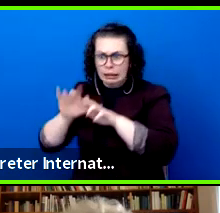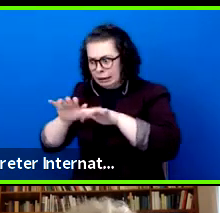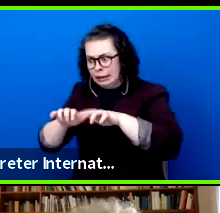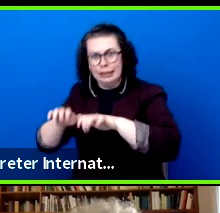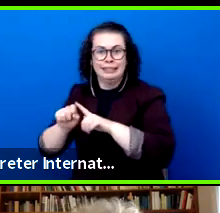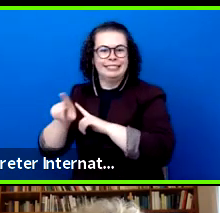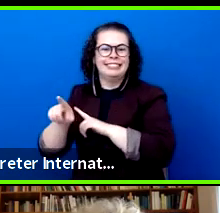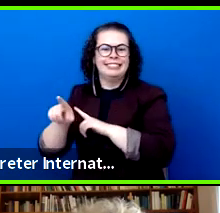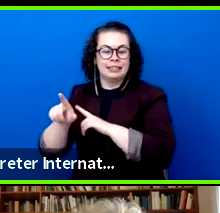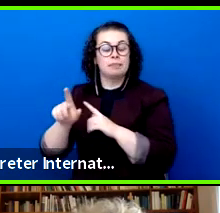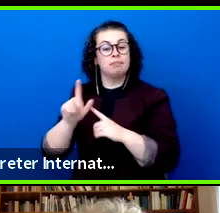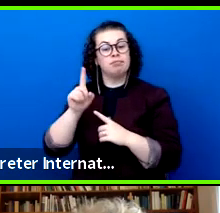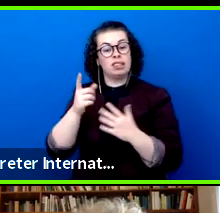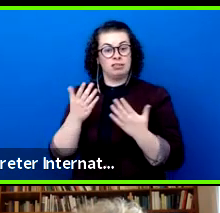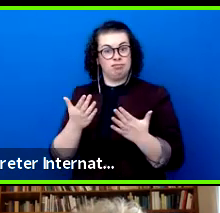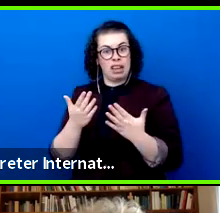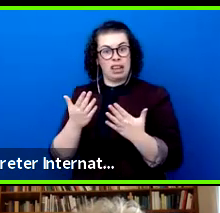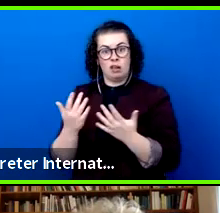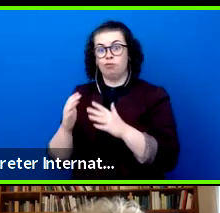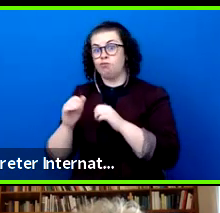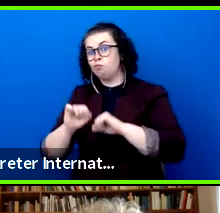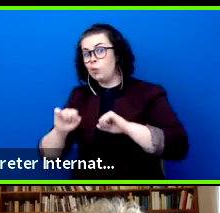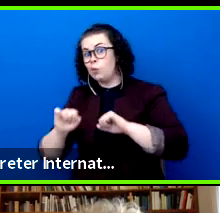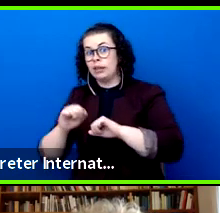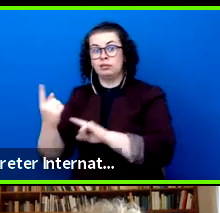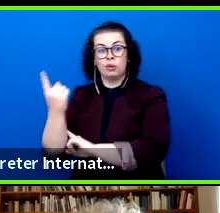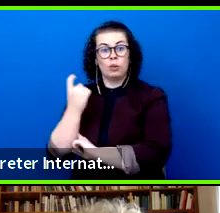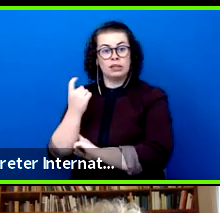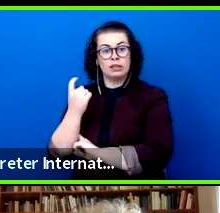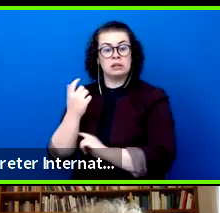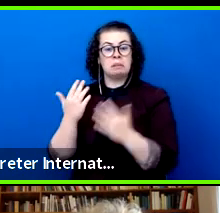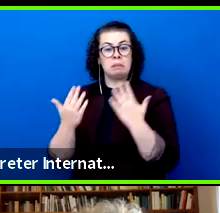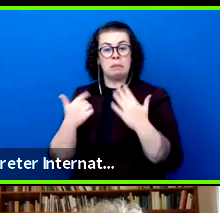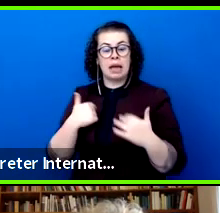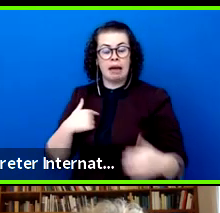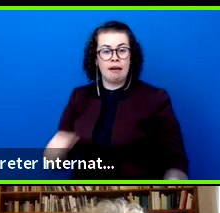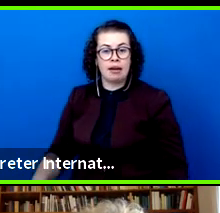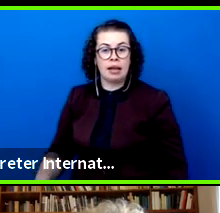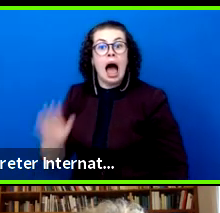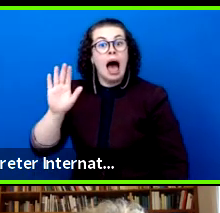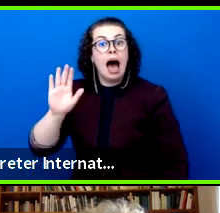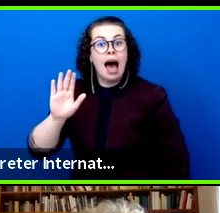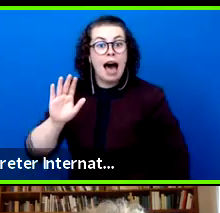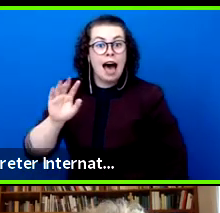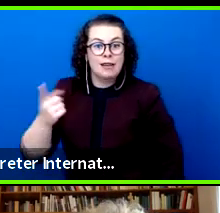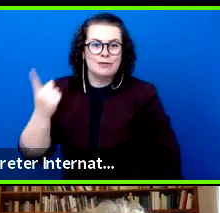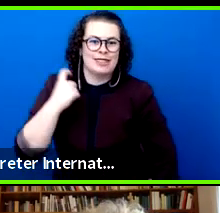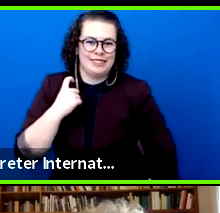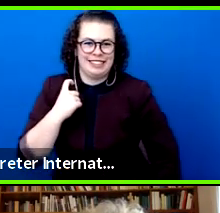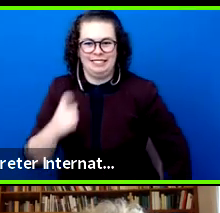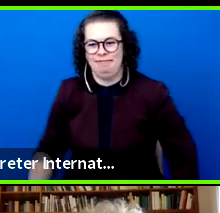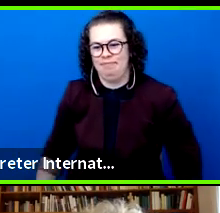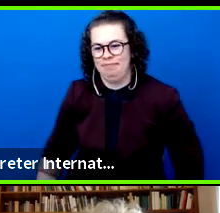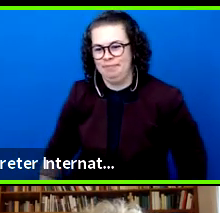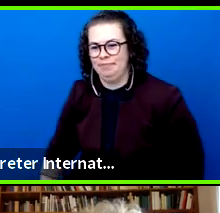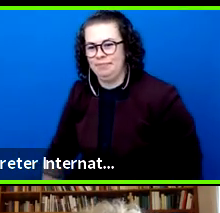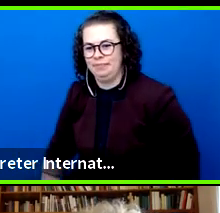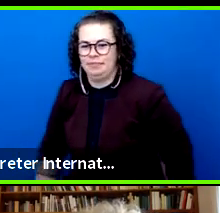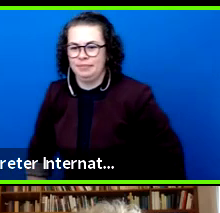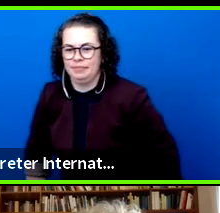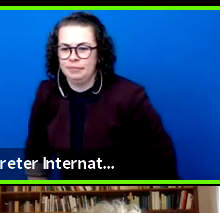I wanted to ask then, we have something coming here.